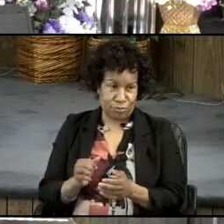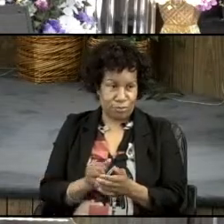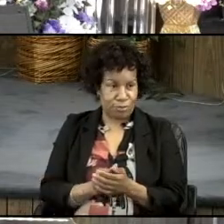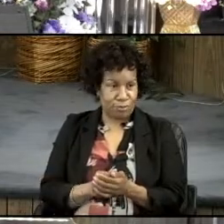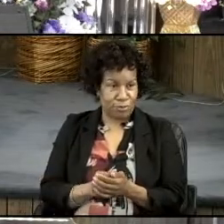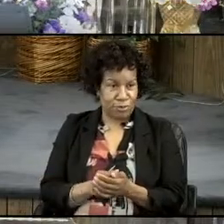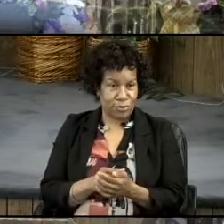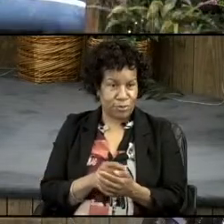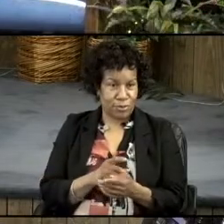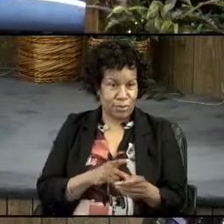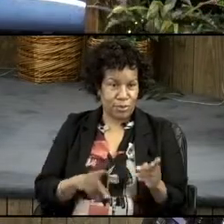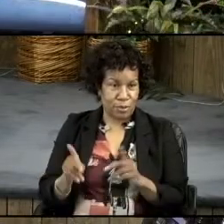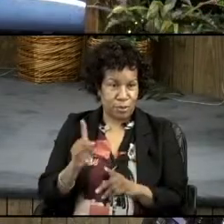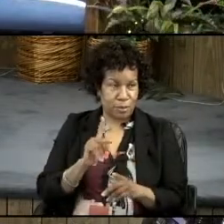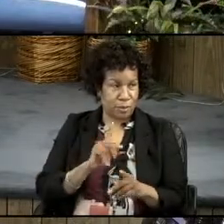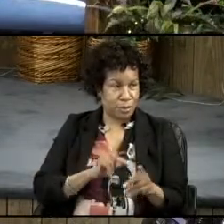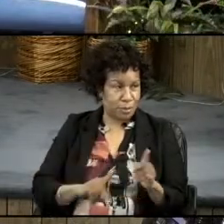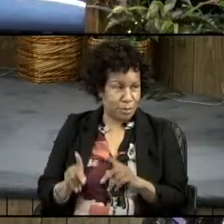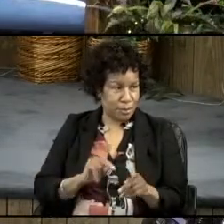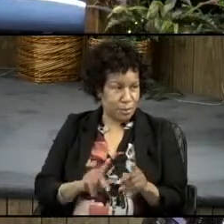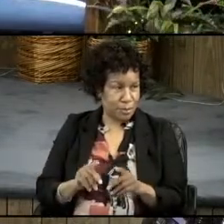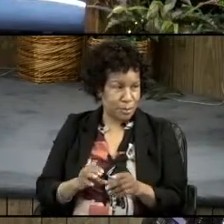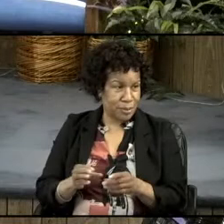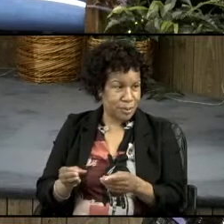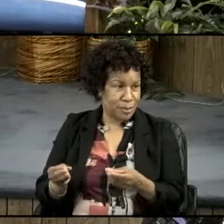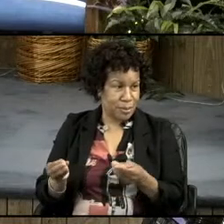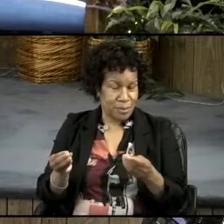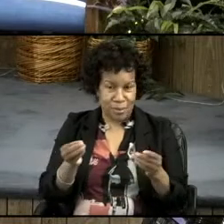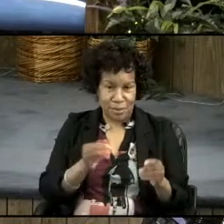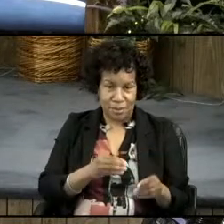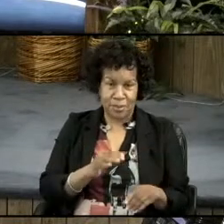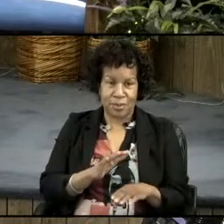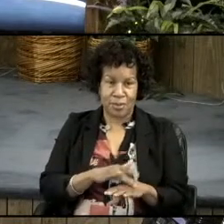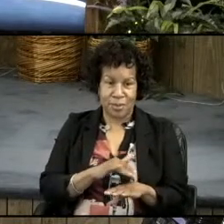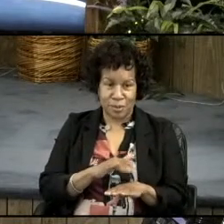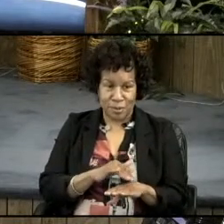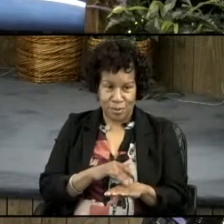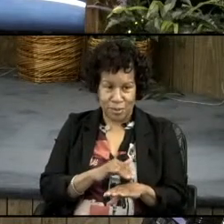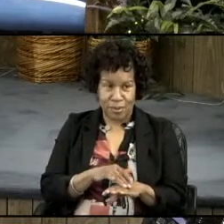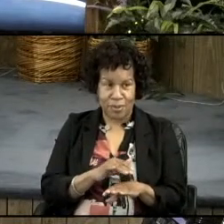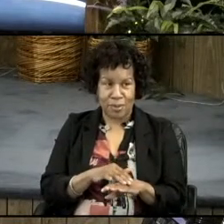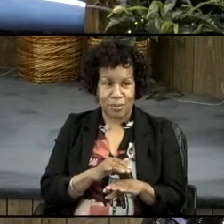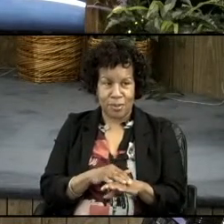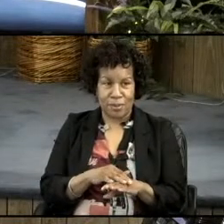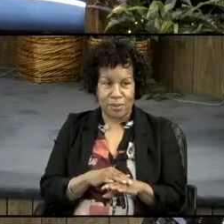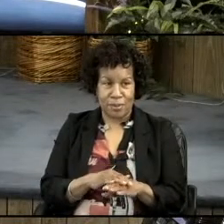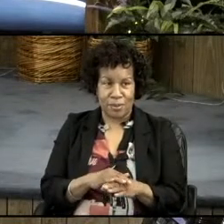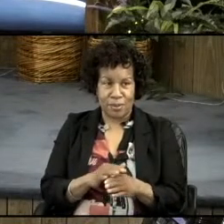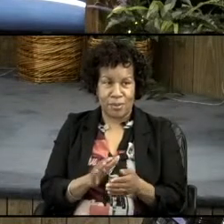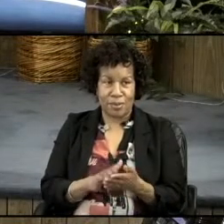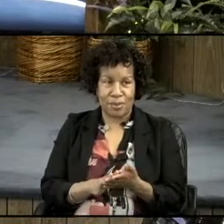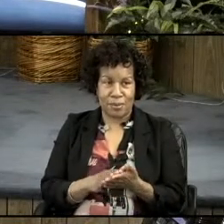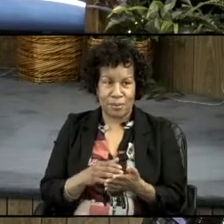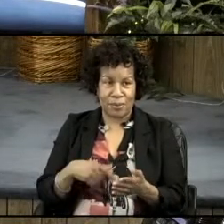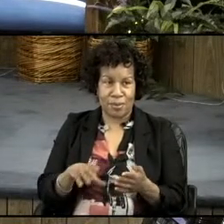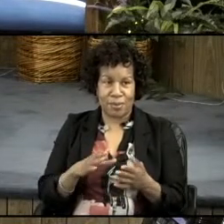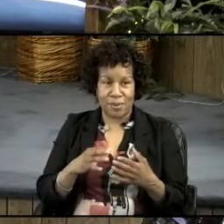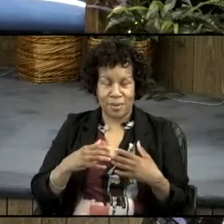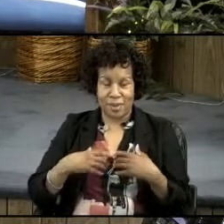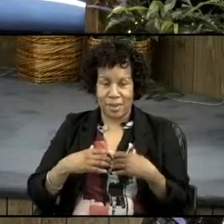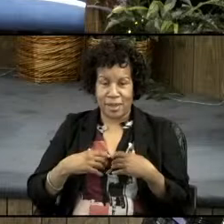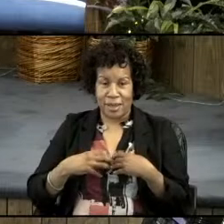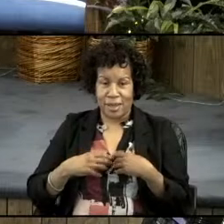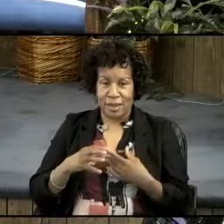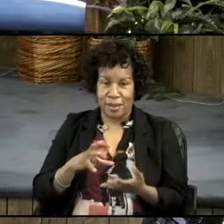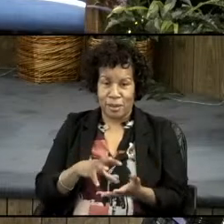act, those people I bring it on. I get beat up on a regular basis. I ain't scared of no Goliath. I got Goliaths all around the church. They